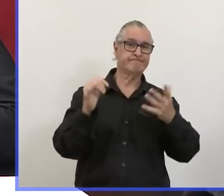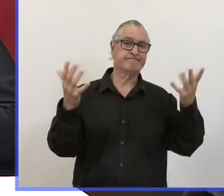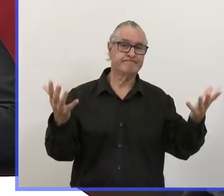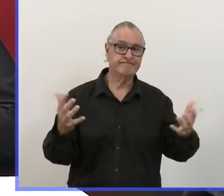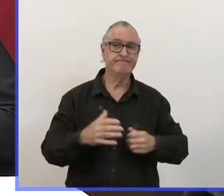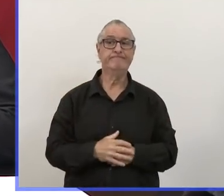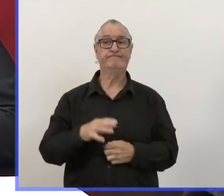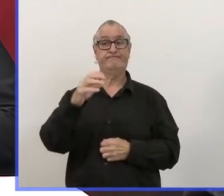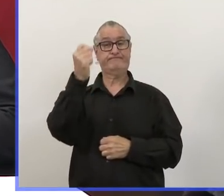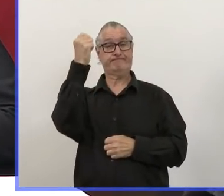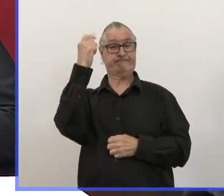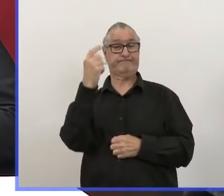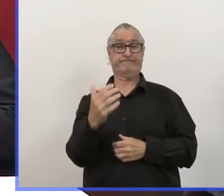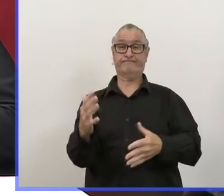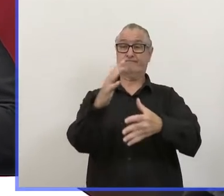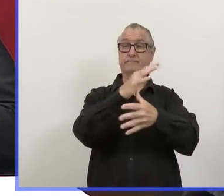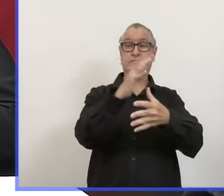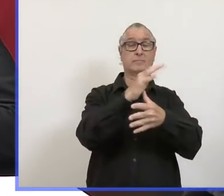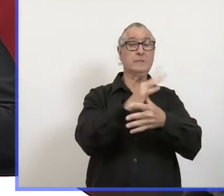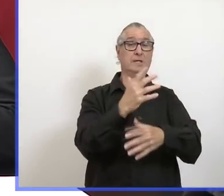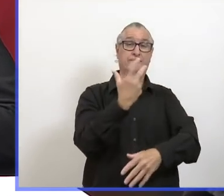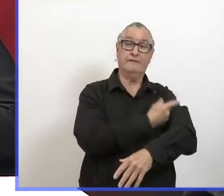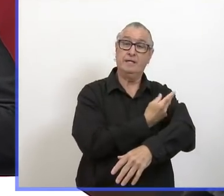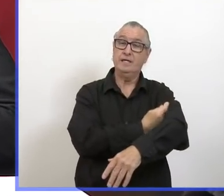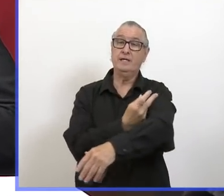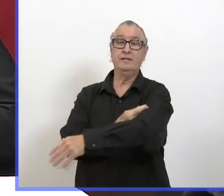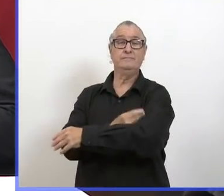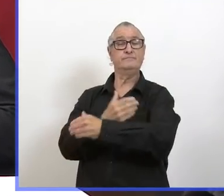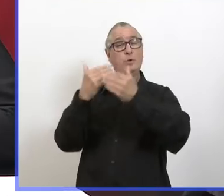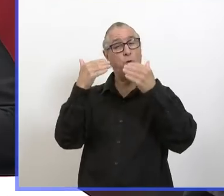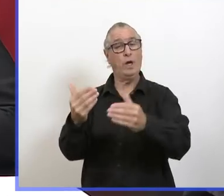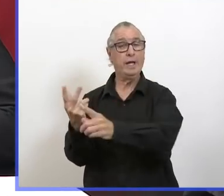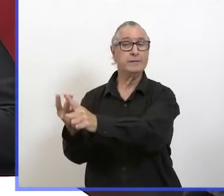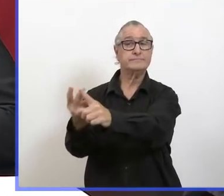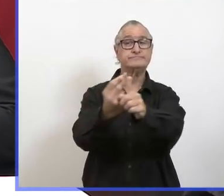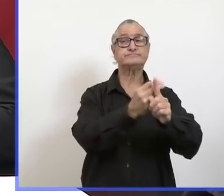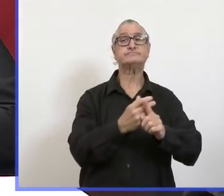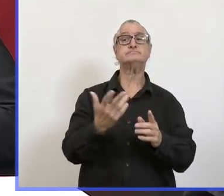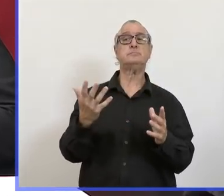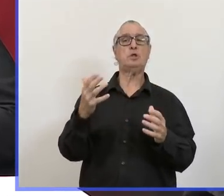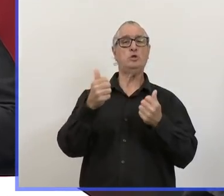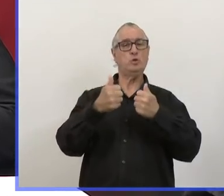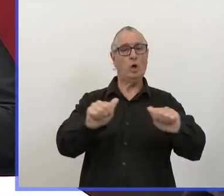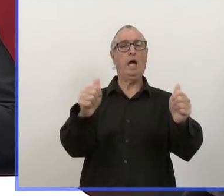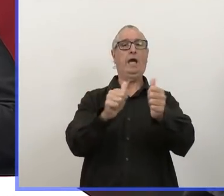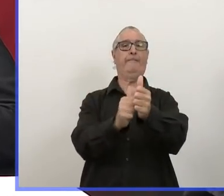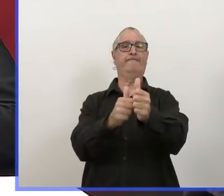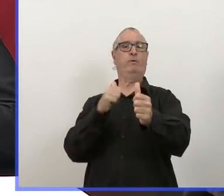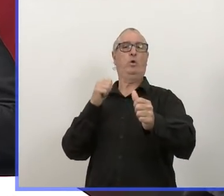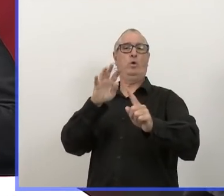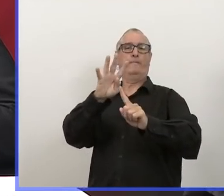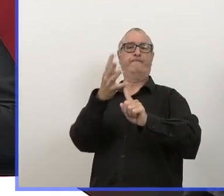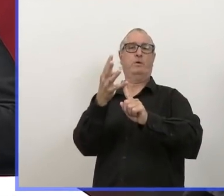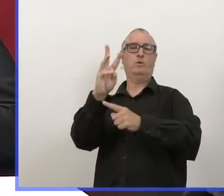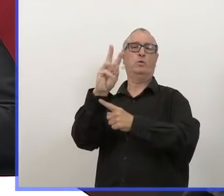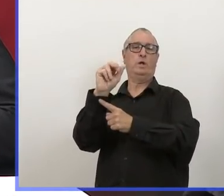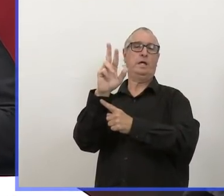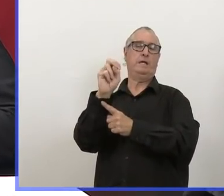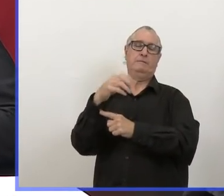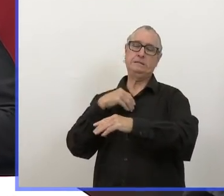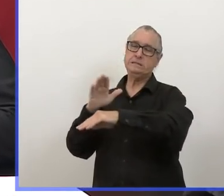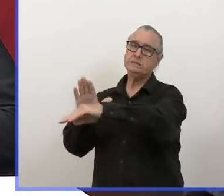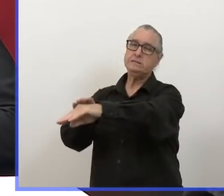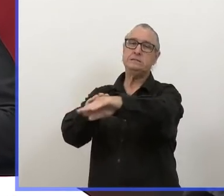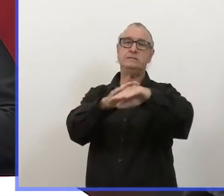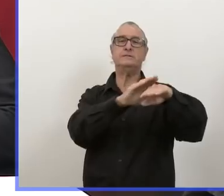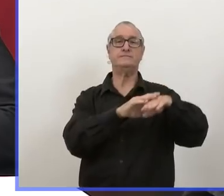fourth wave. If we get vaccine escape, though, so if we get another variant where it escapes the vaccine's ability